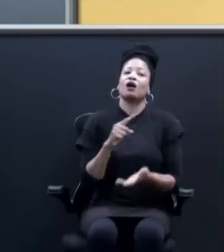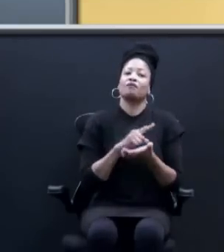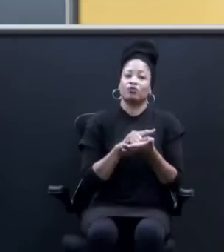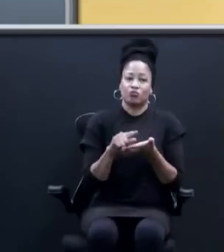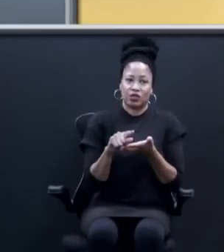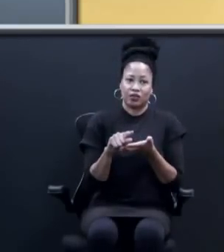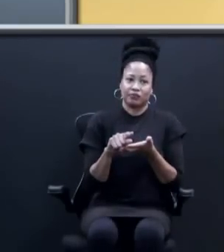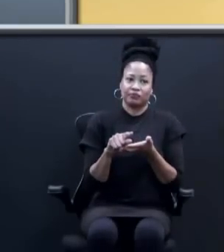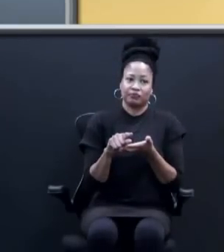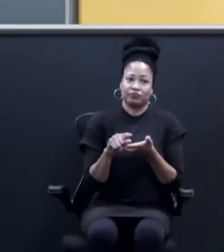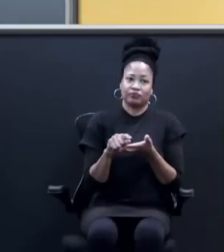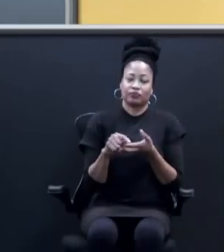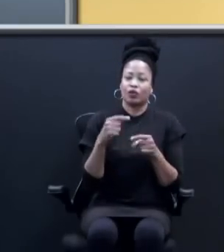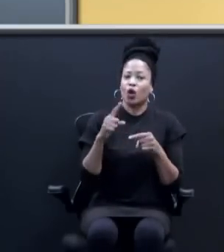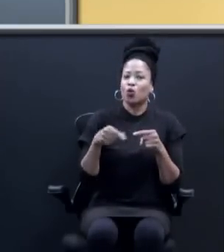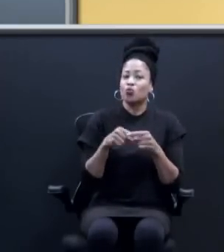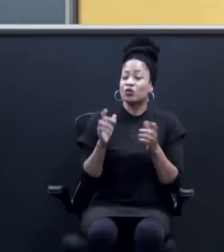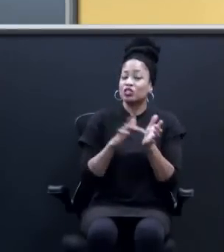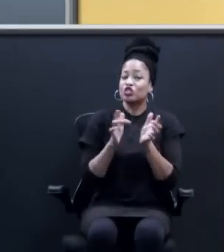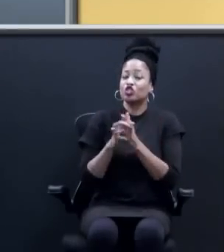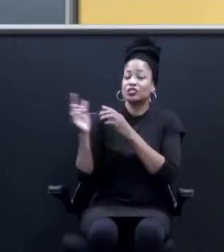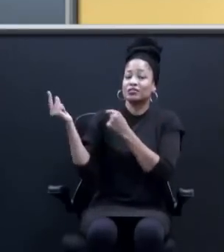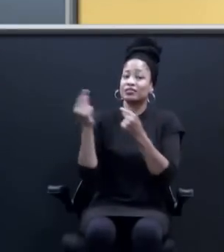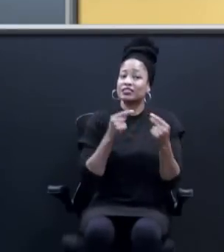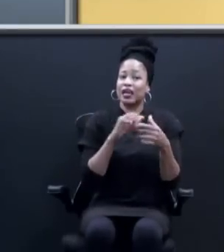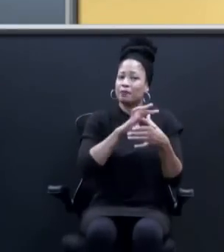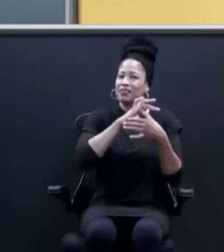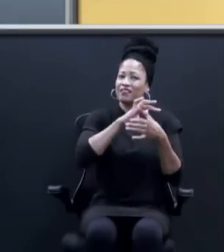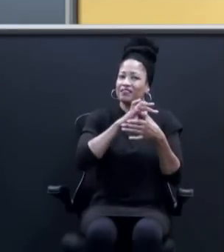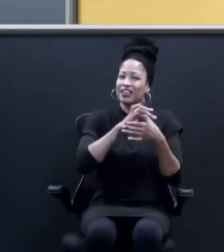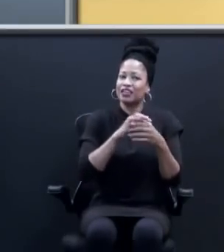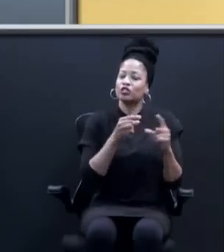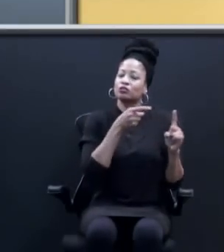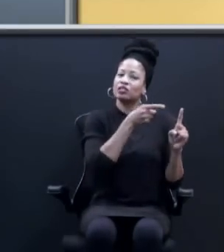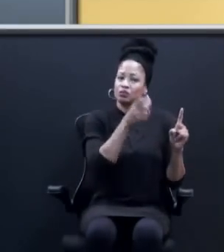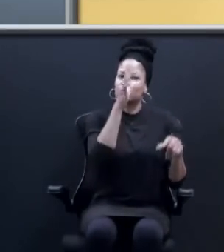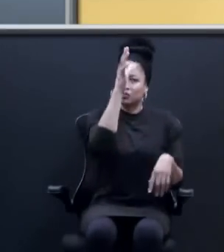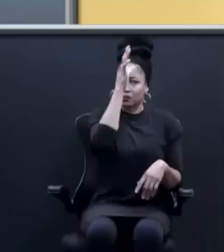Jesus came in the flesh, he was man. That's why he called himself the Son of Man.